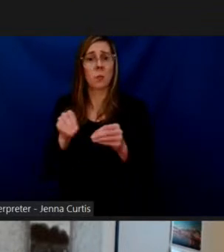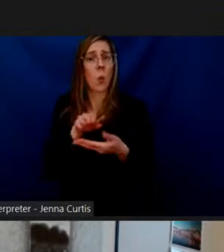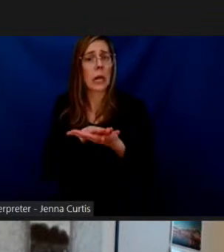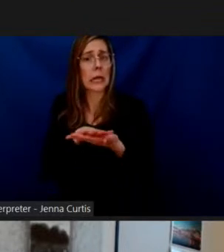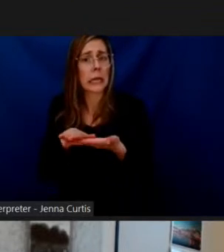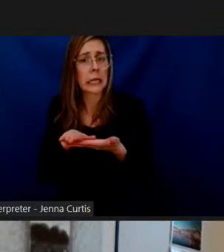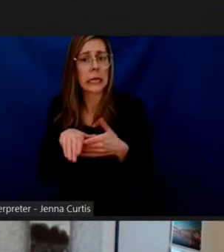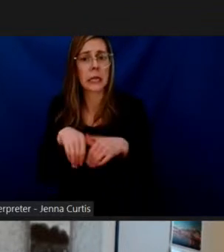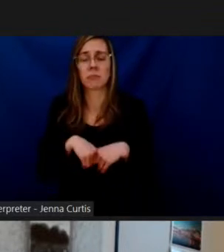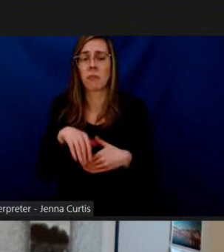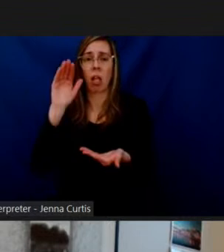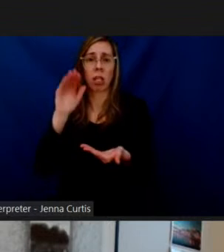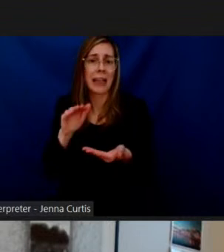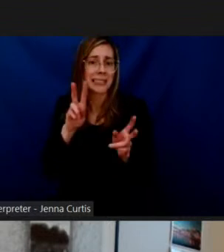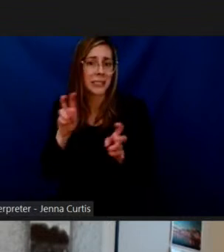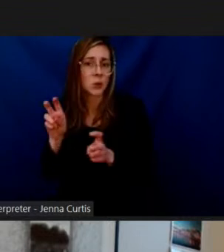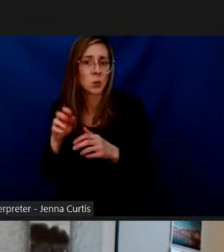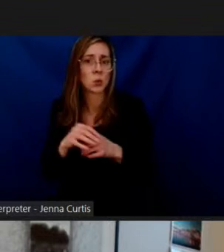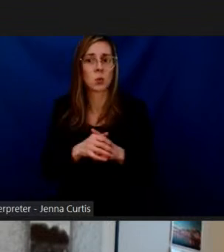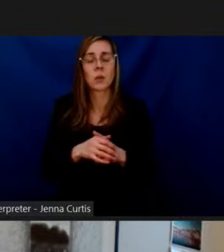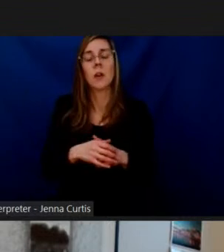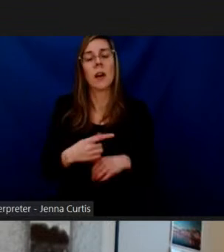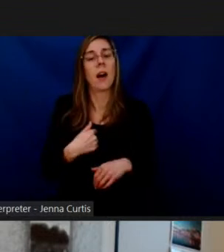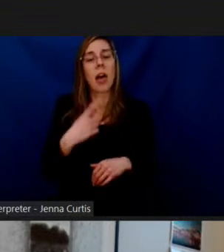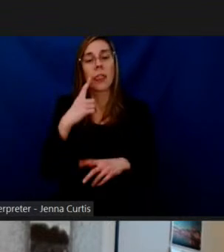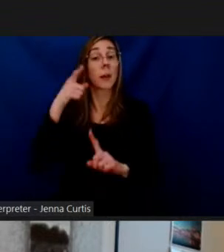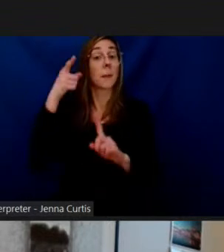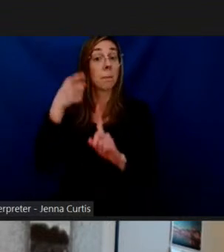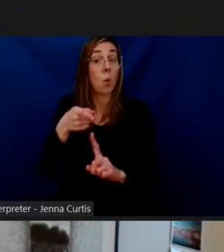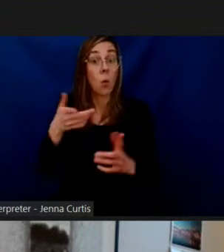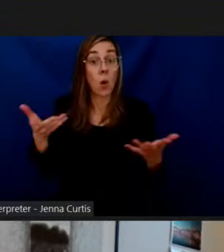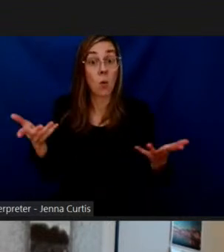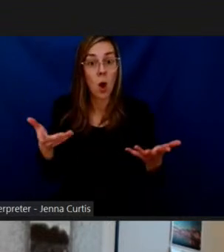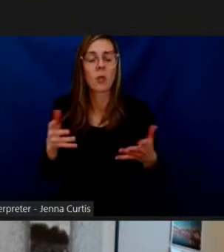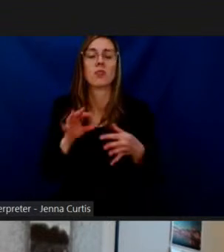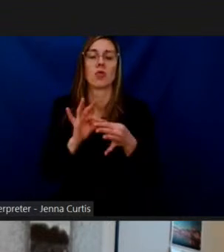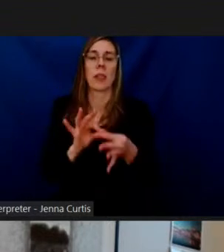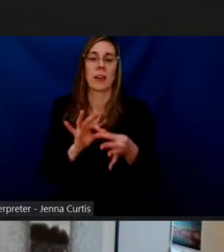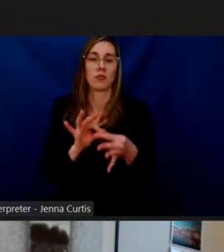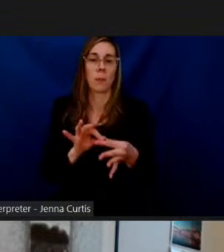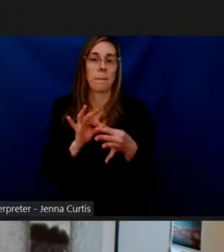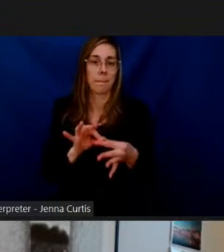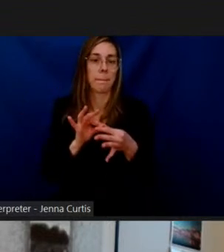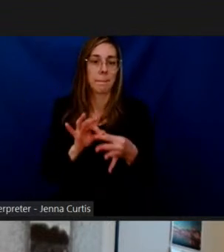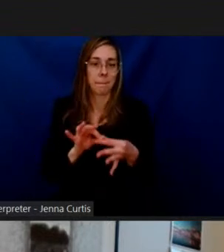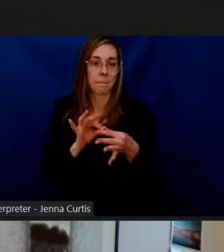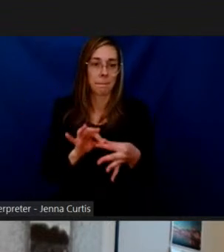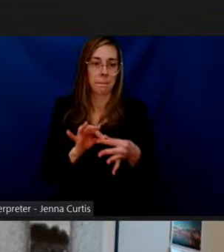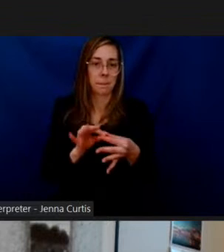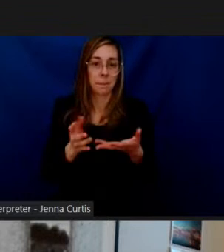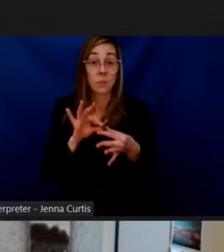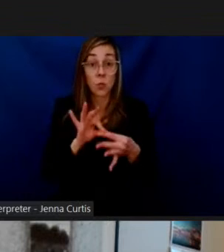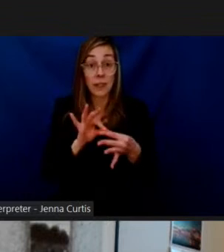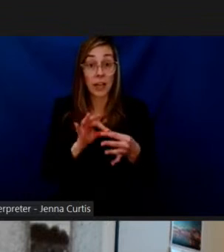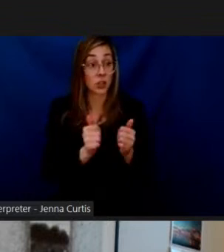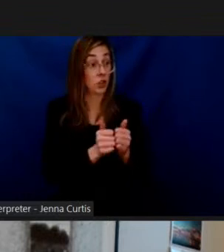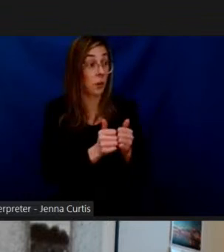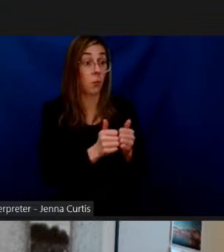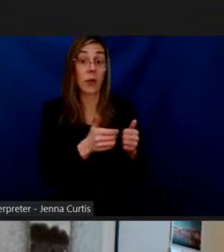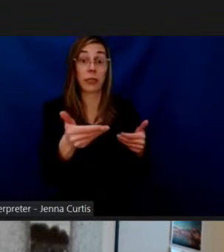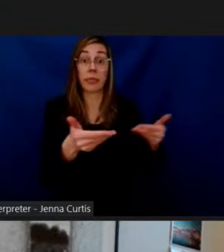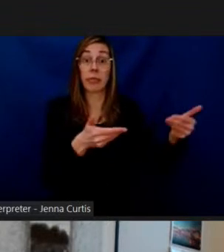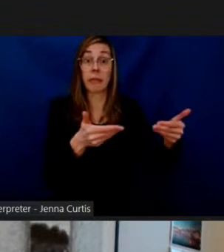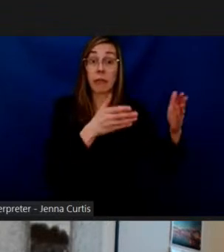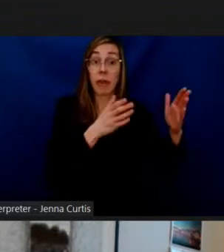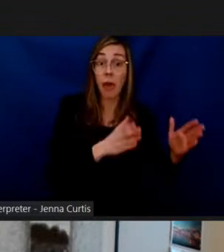incidents and everything. I think everything is about the relationship. It's the relationship with us and our guests, and it's the relationship with us and the